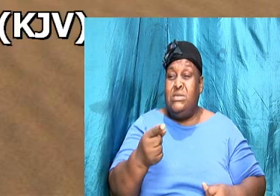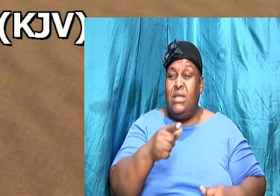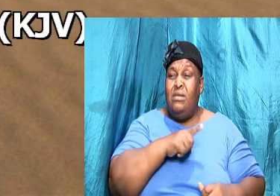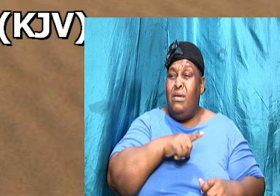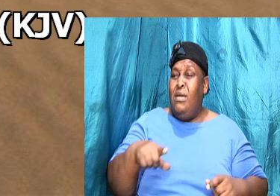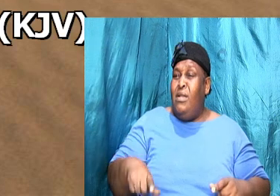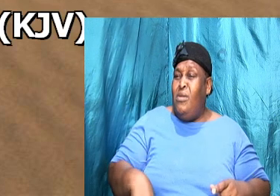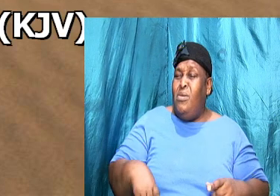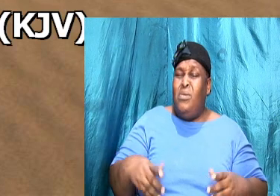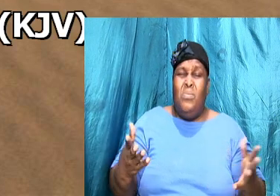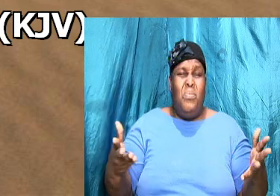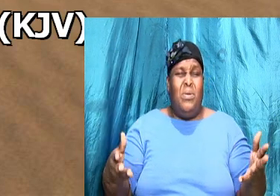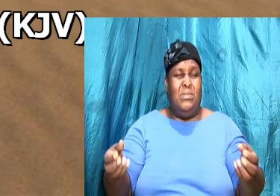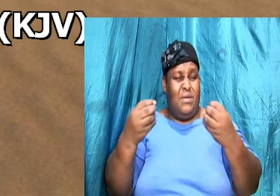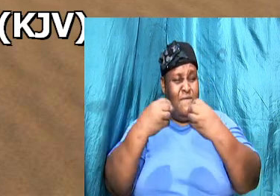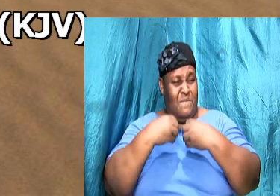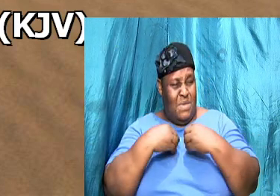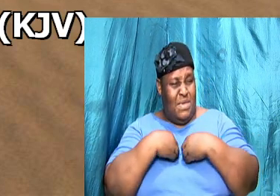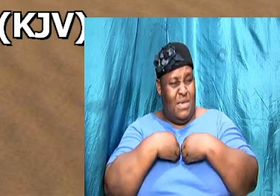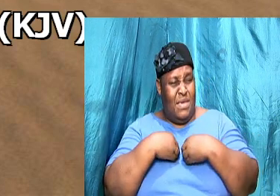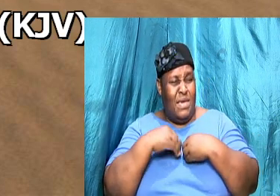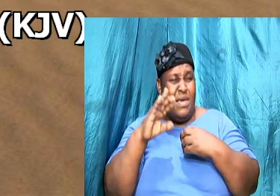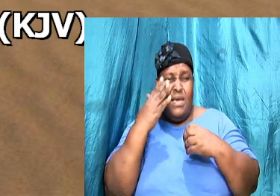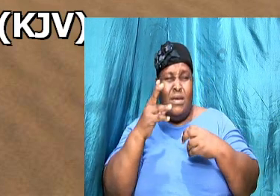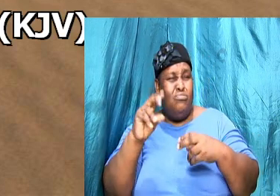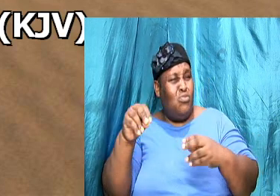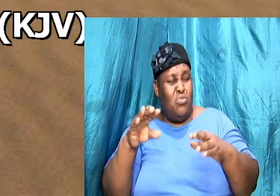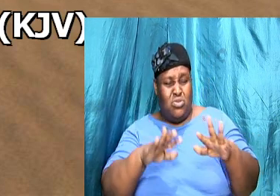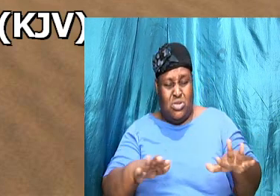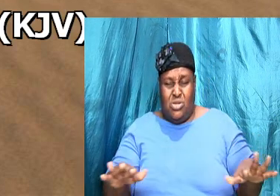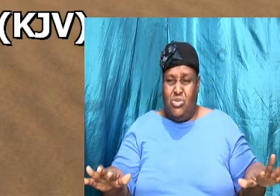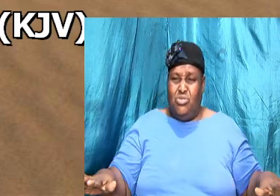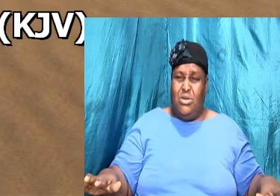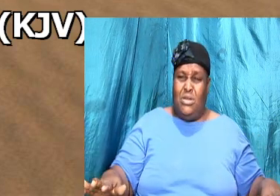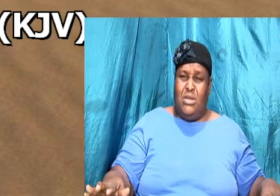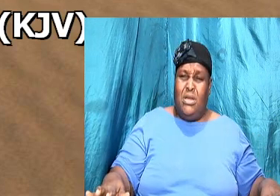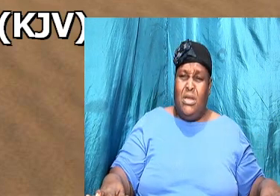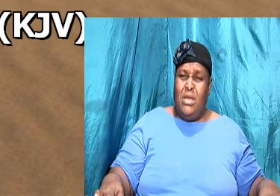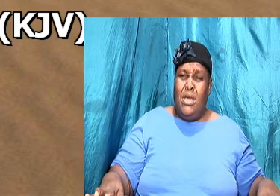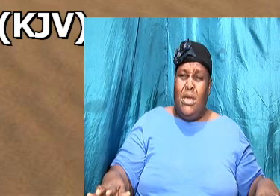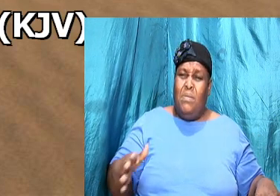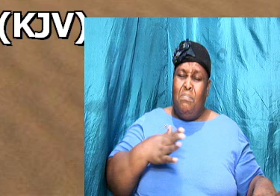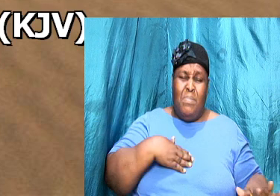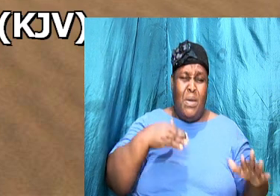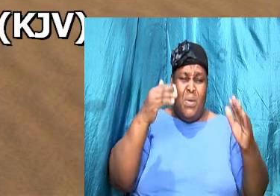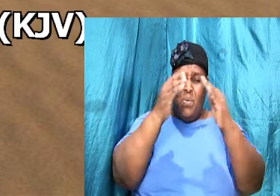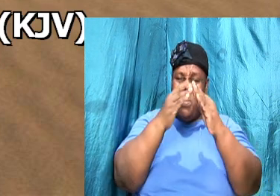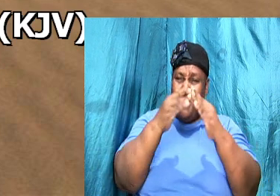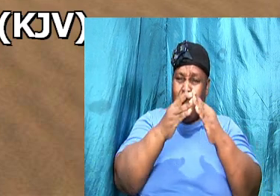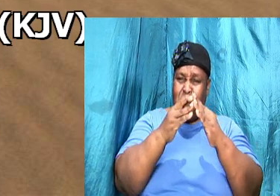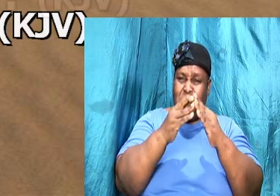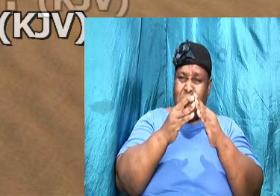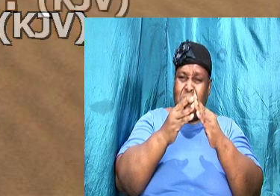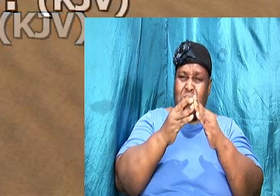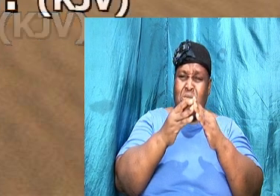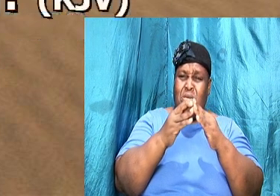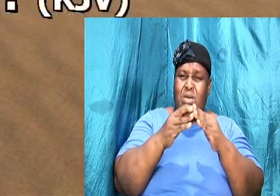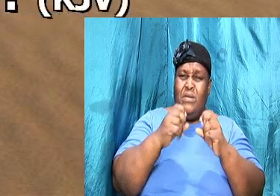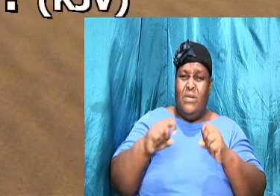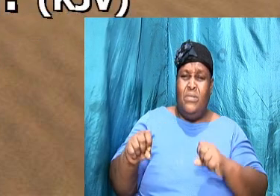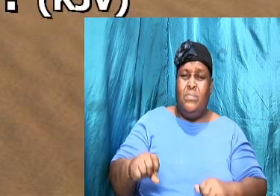what will thou give me, seeing I go childless? And the steward of my house is this Elisa of Damascus.